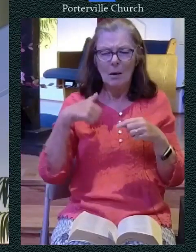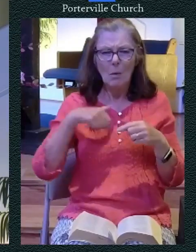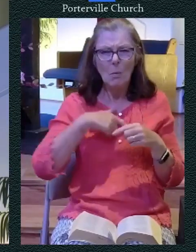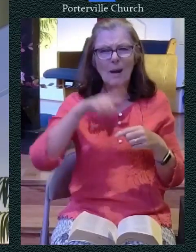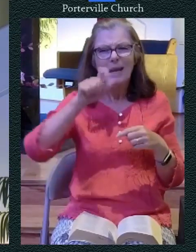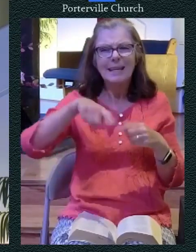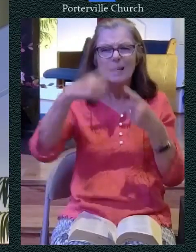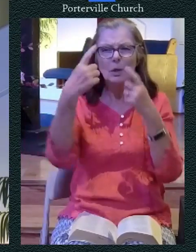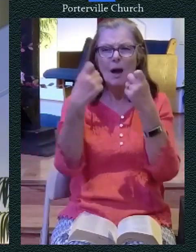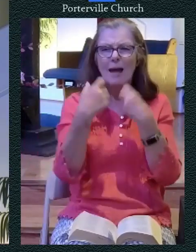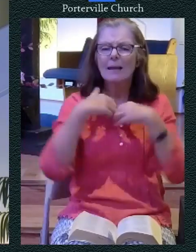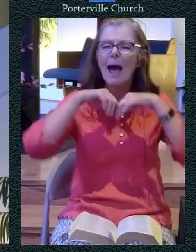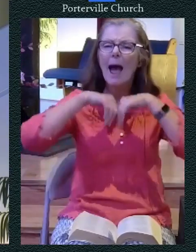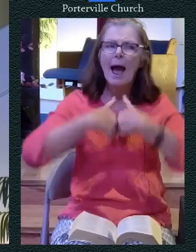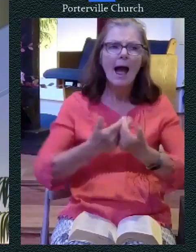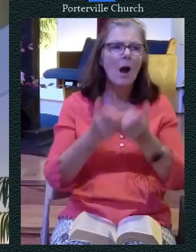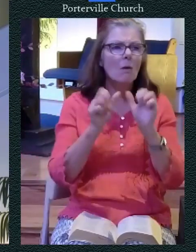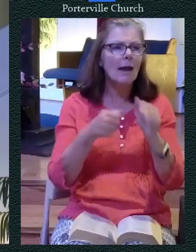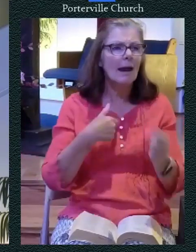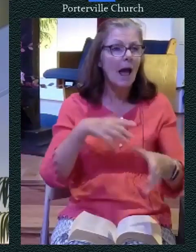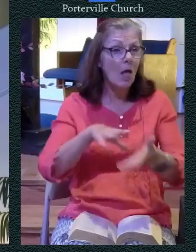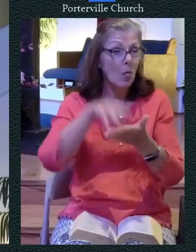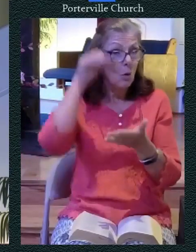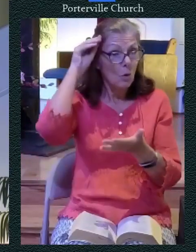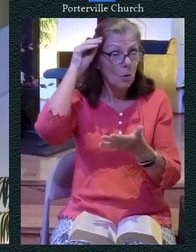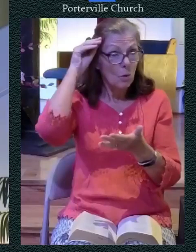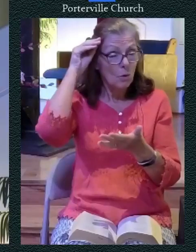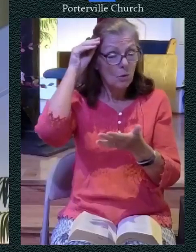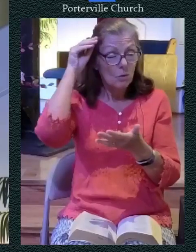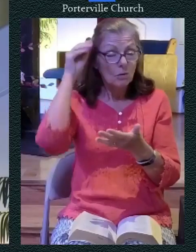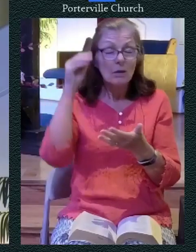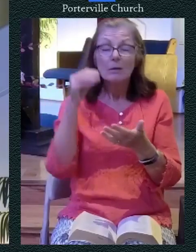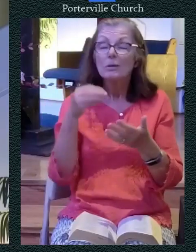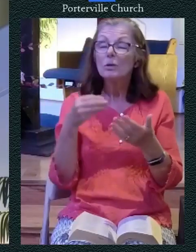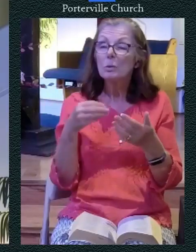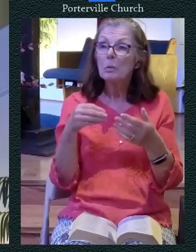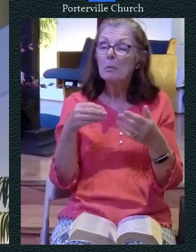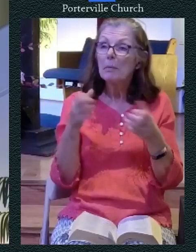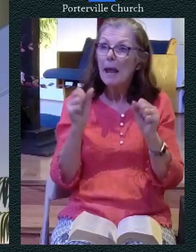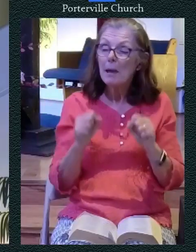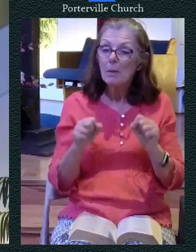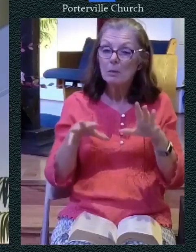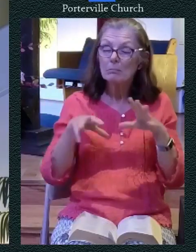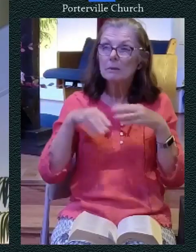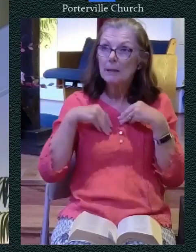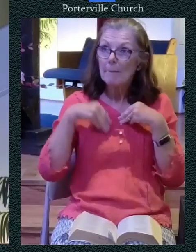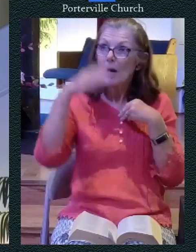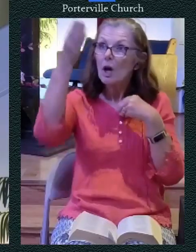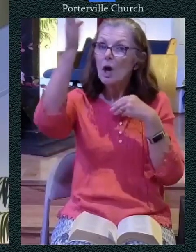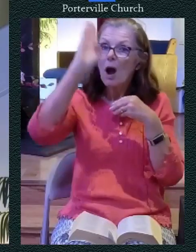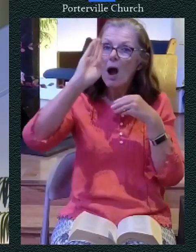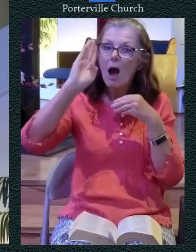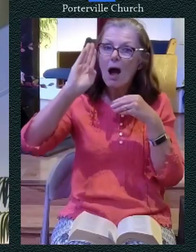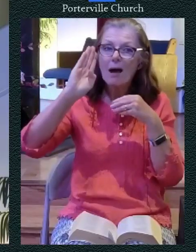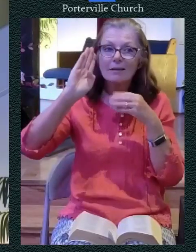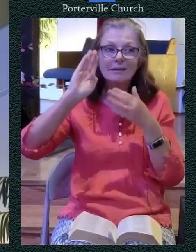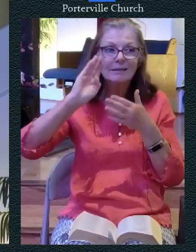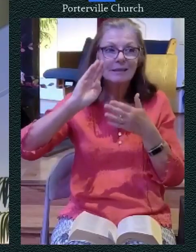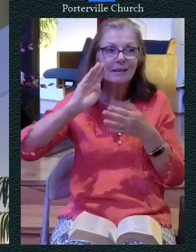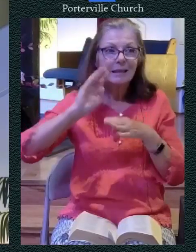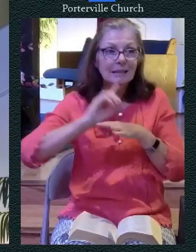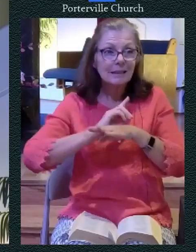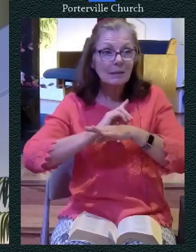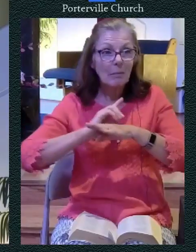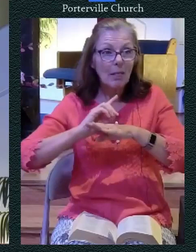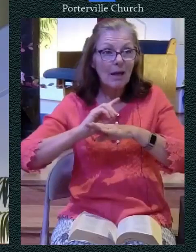to receive discipline well, to receive correction well, to suffer well? How can I learn